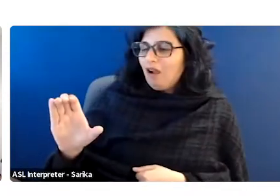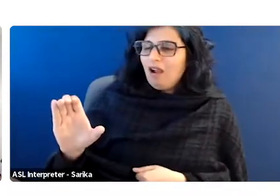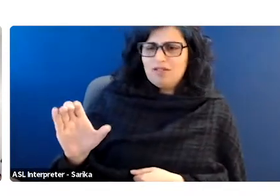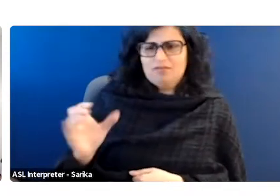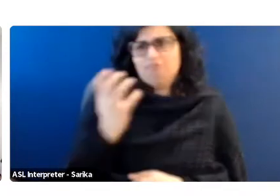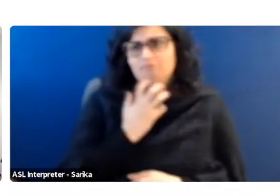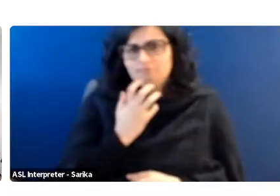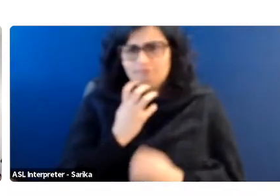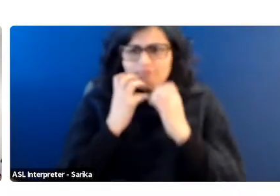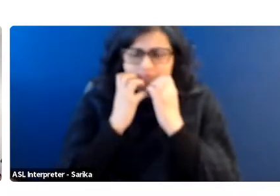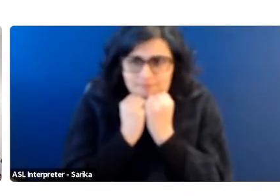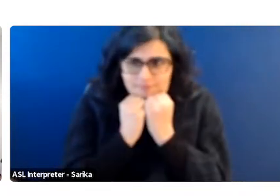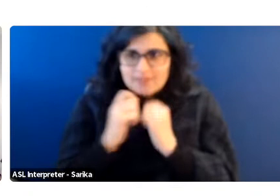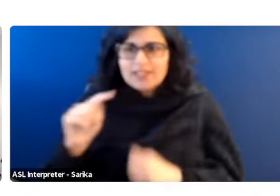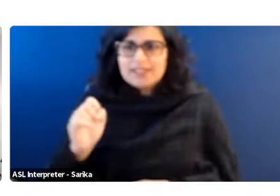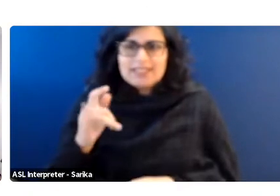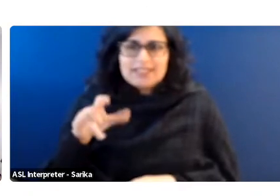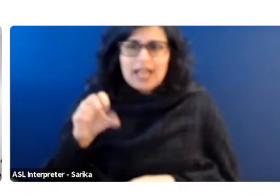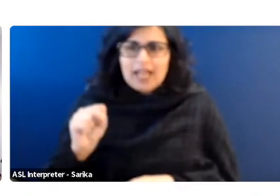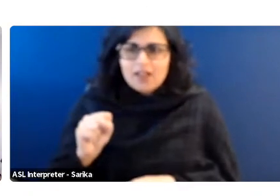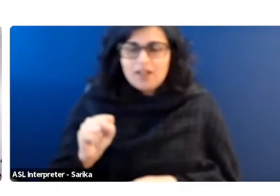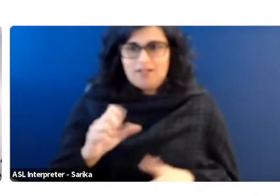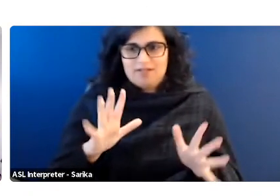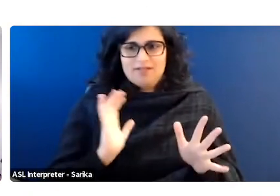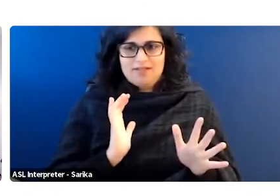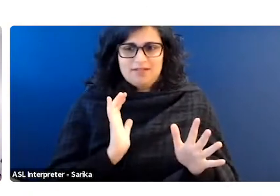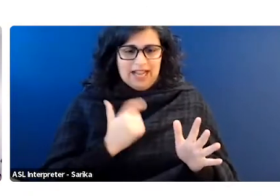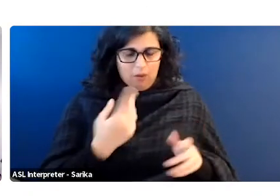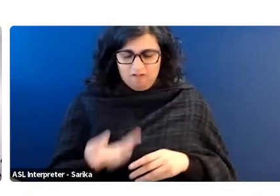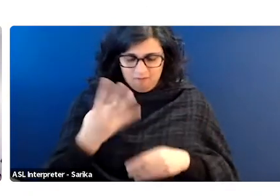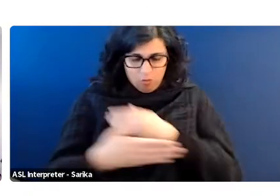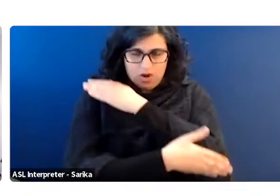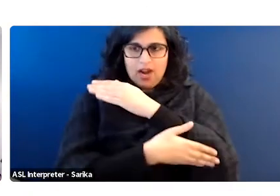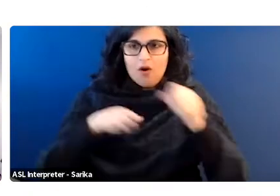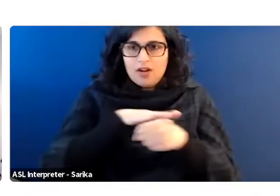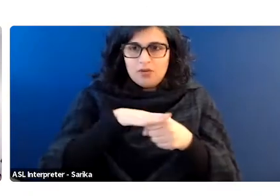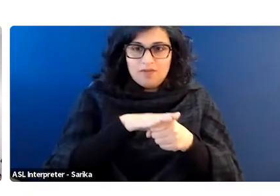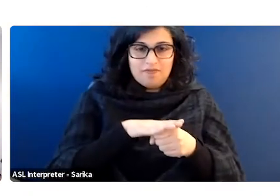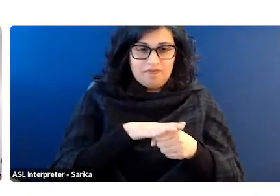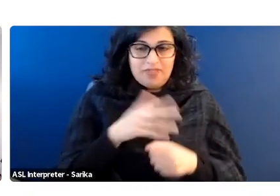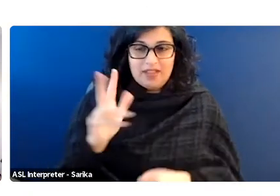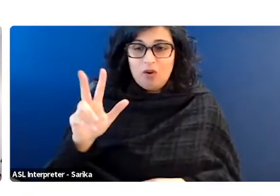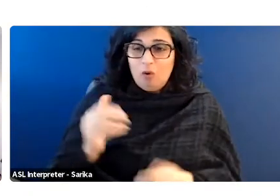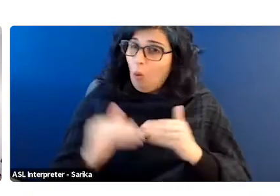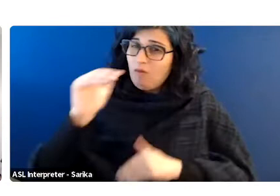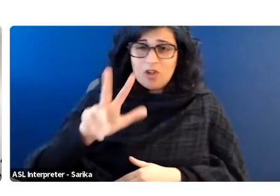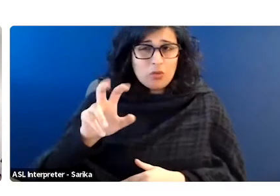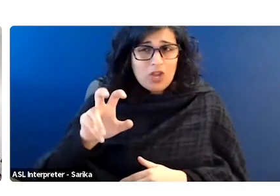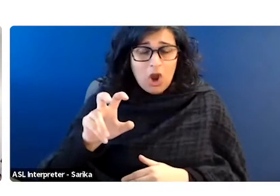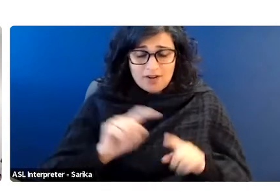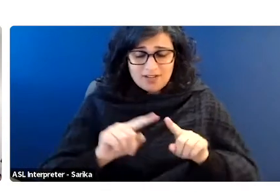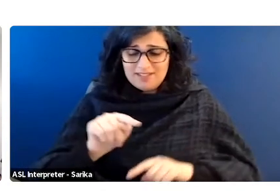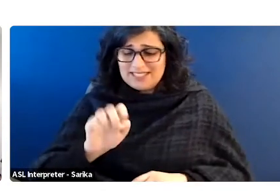of textiles. With just in our little 4-county region, we have over 300 textile manufacturers that produce some